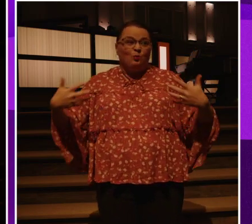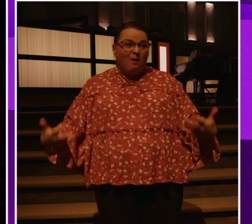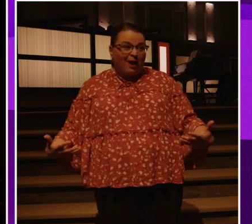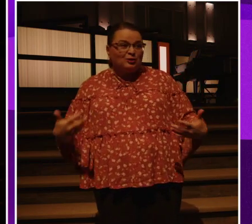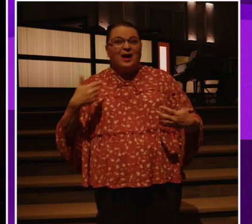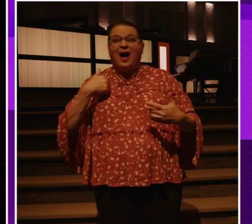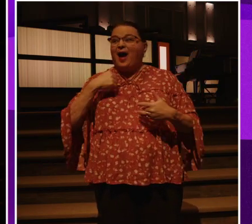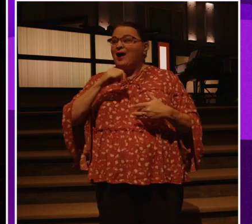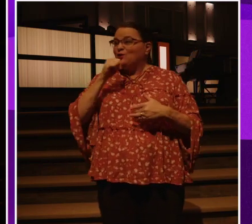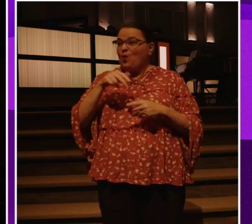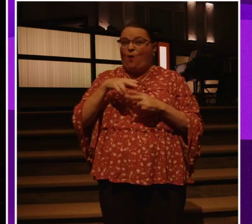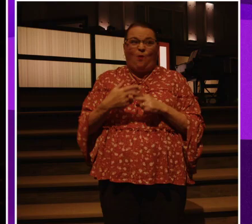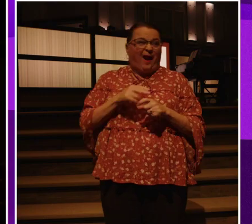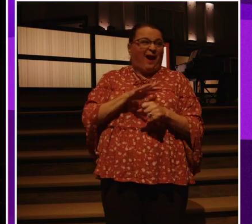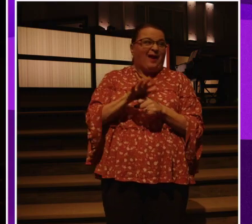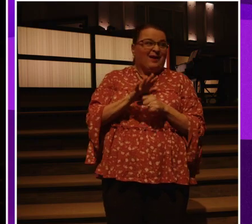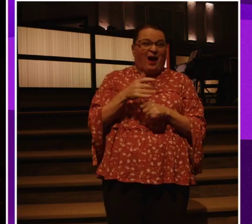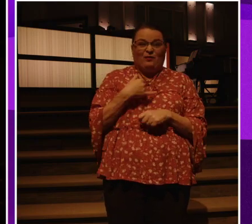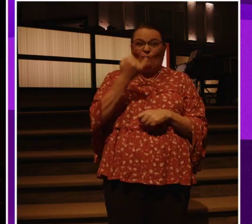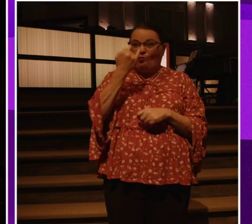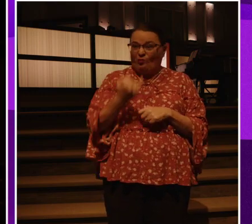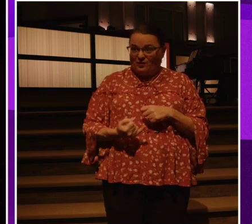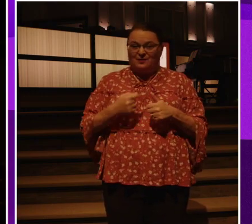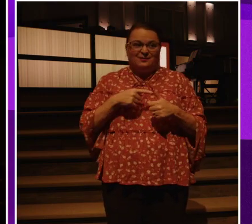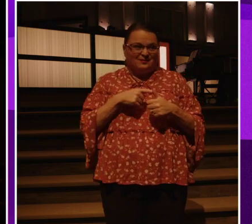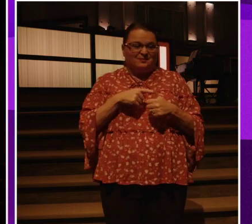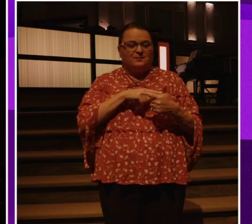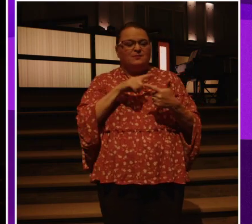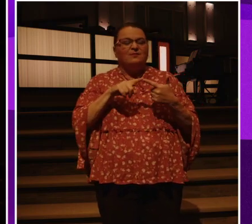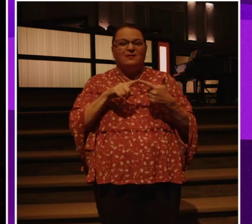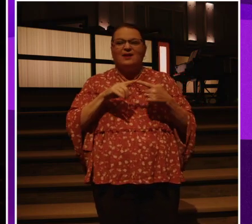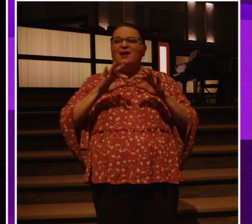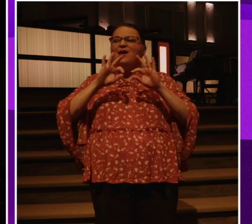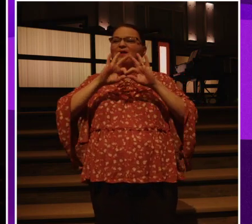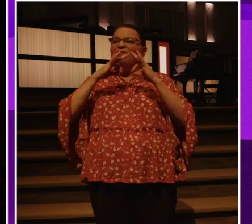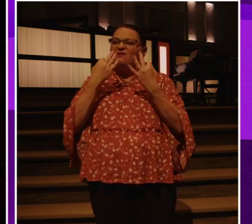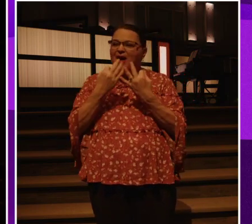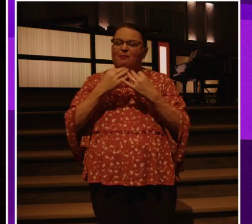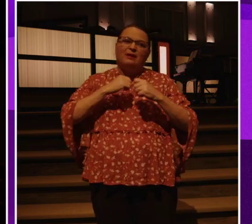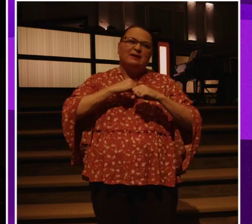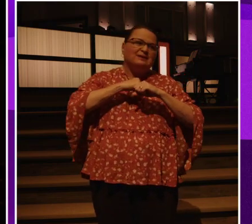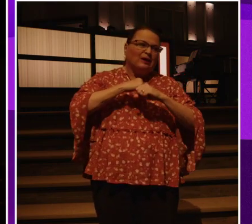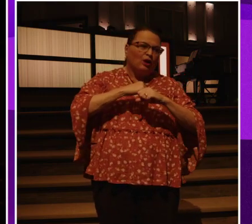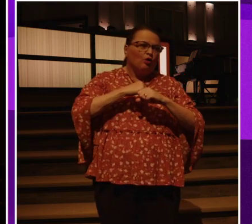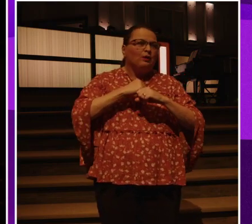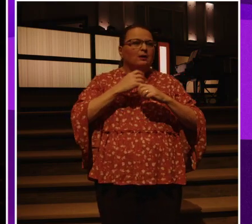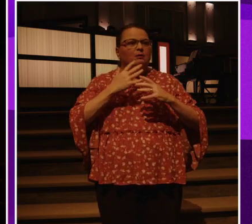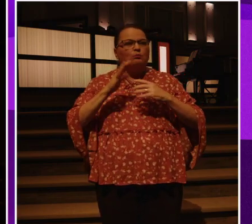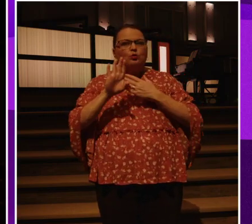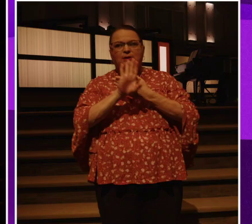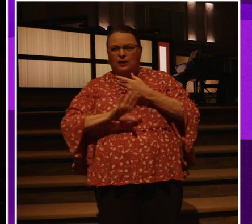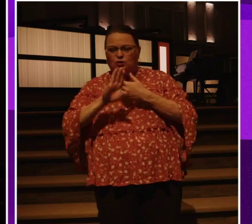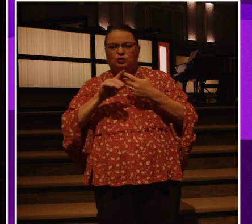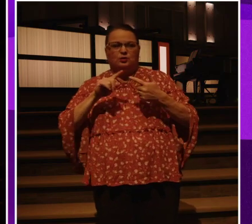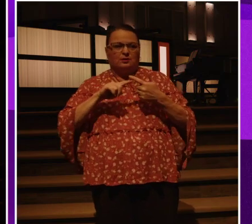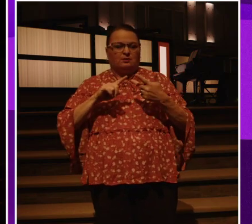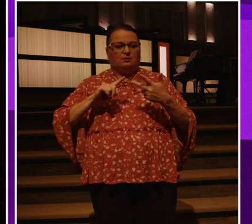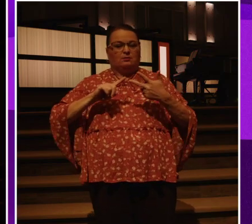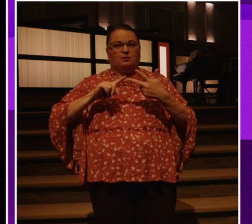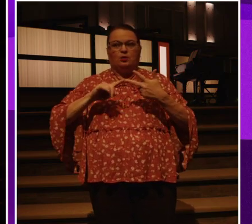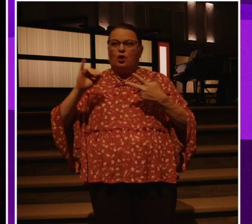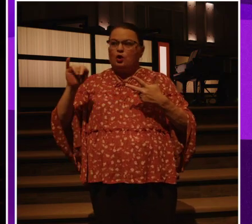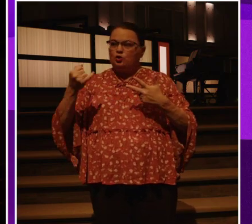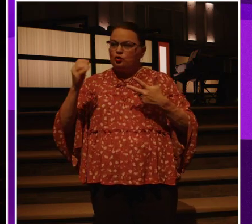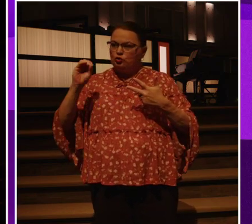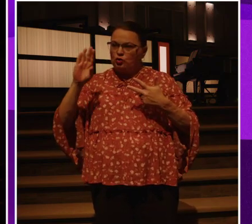weigh way too much. Family security and protection was number 2. Job security